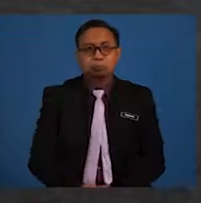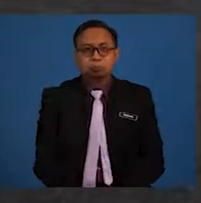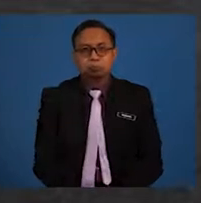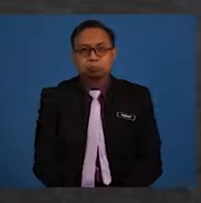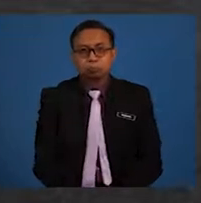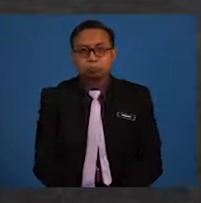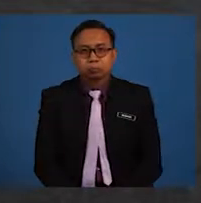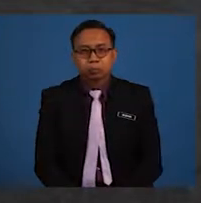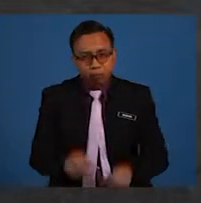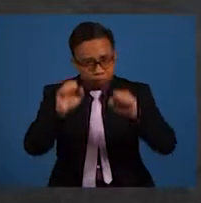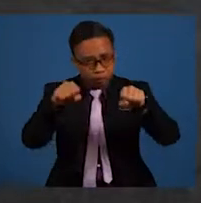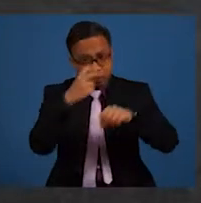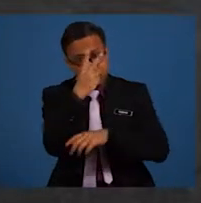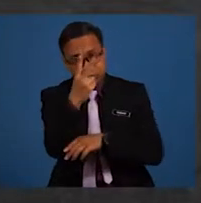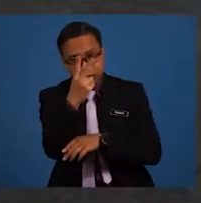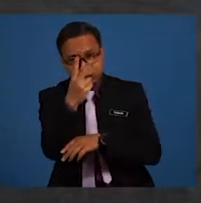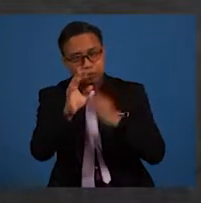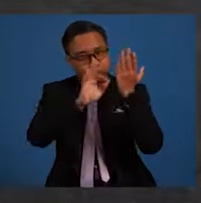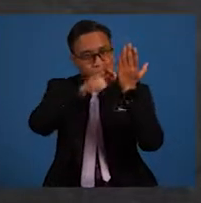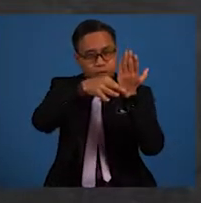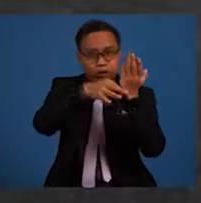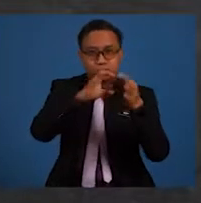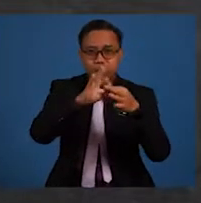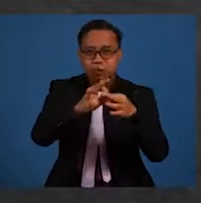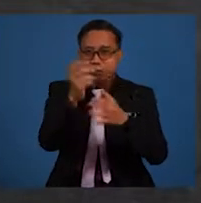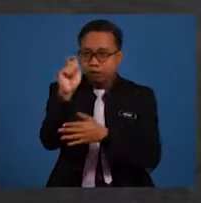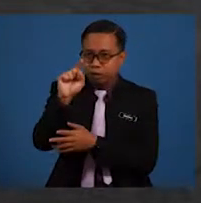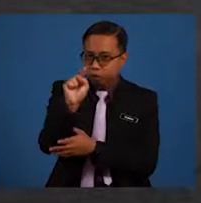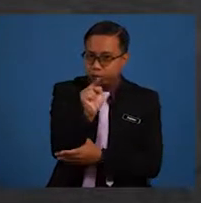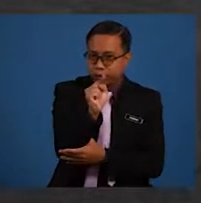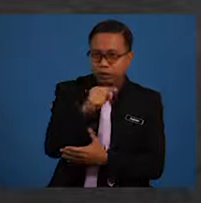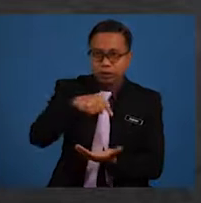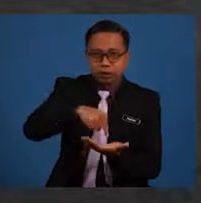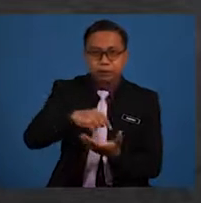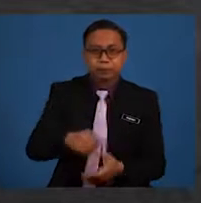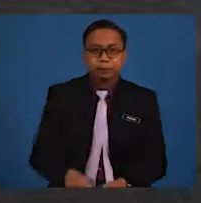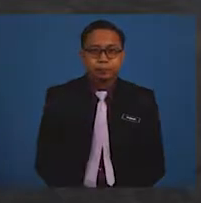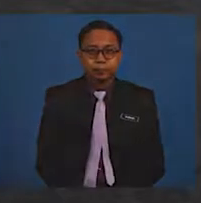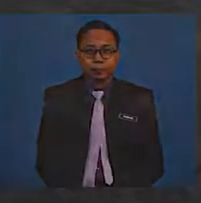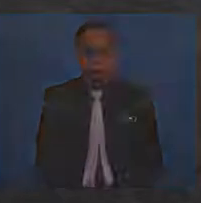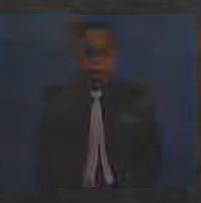Are you able to see the function of the comma here?